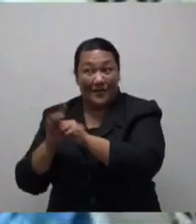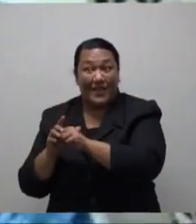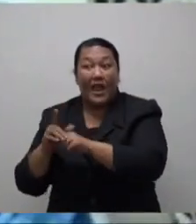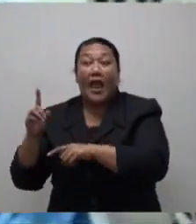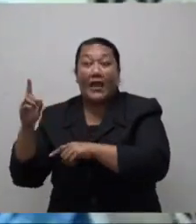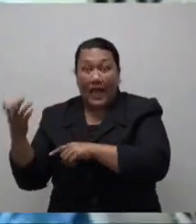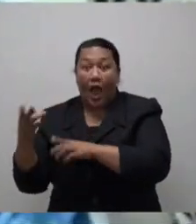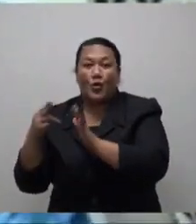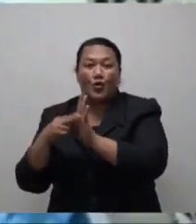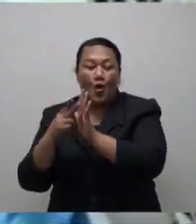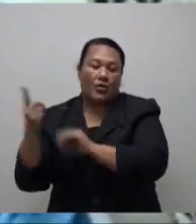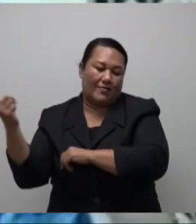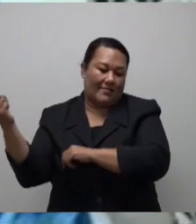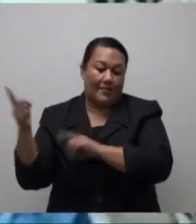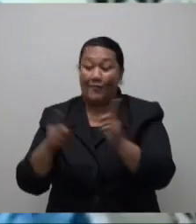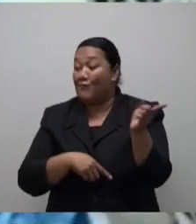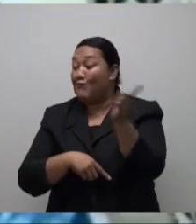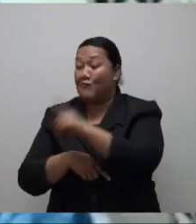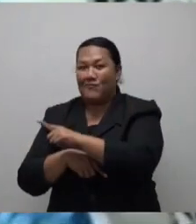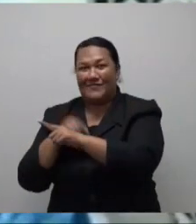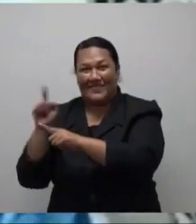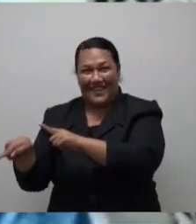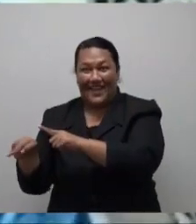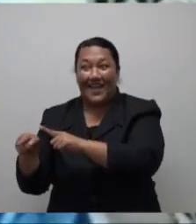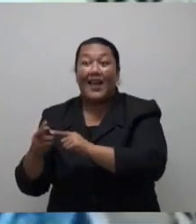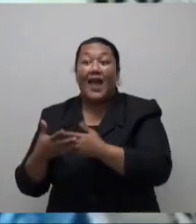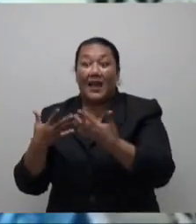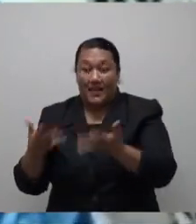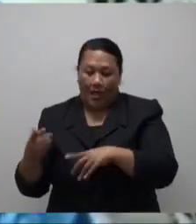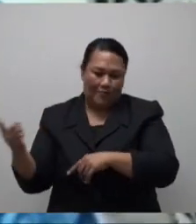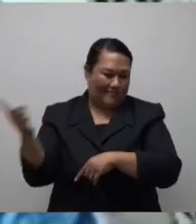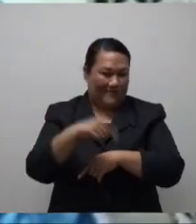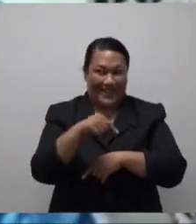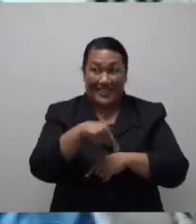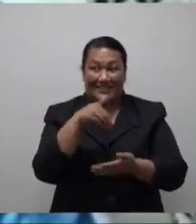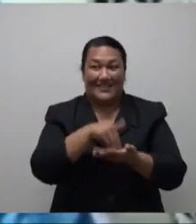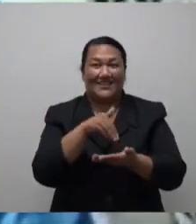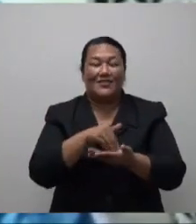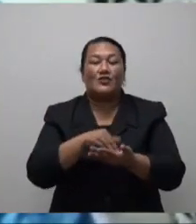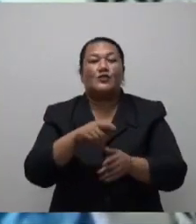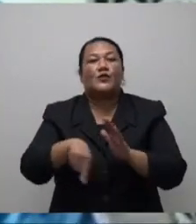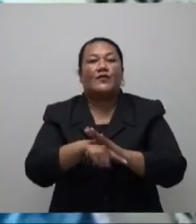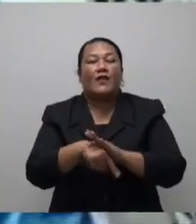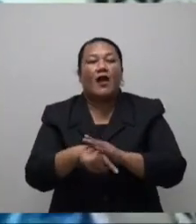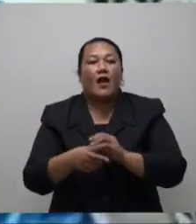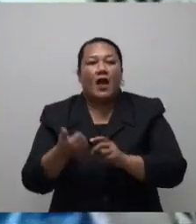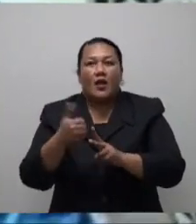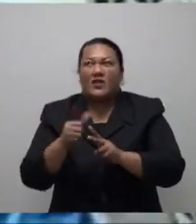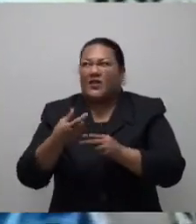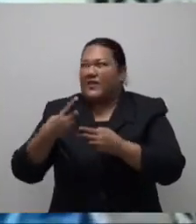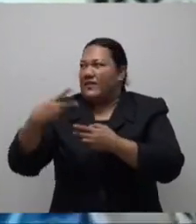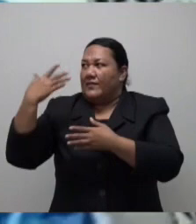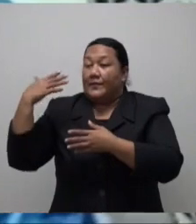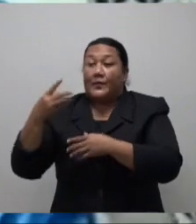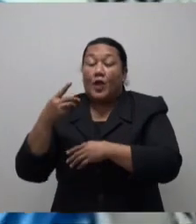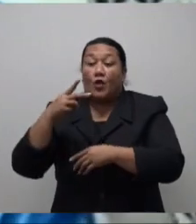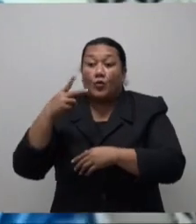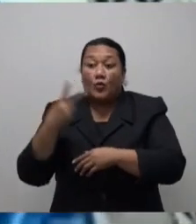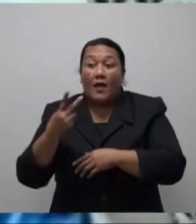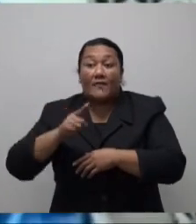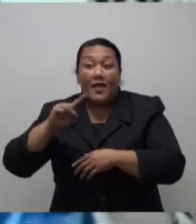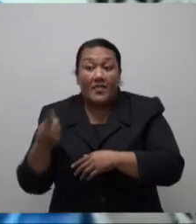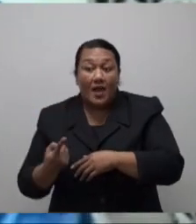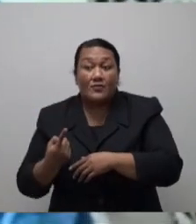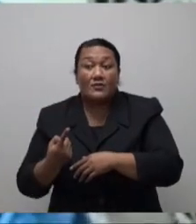Statistics from our vaccination team in the last 24 hours revealed that some 12,346